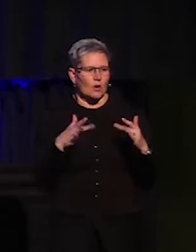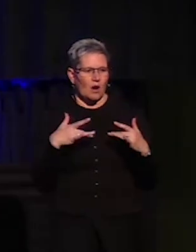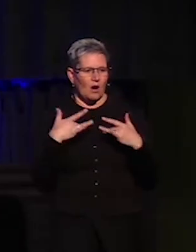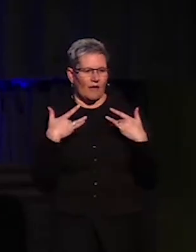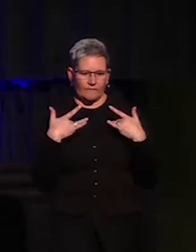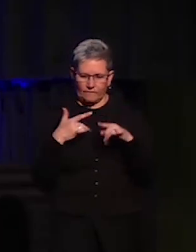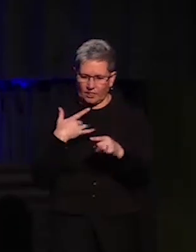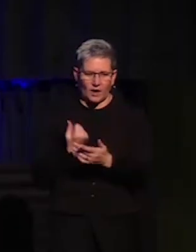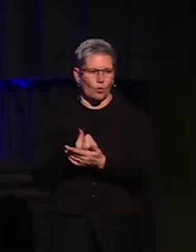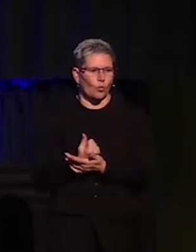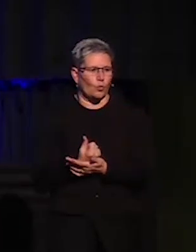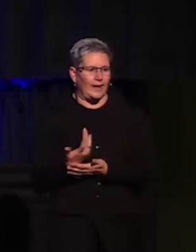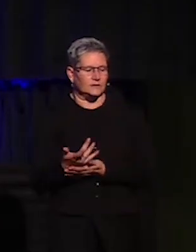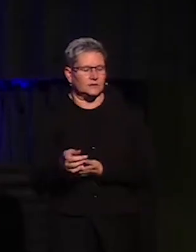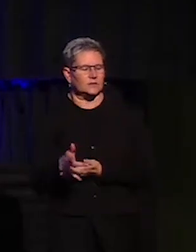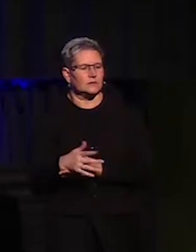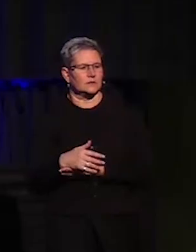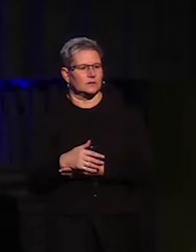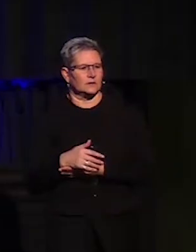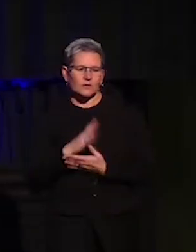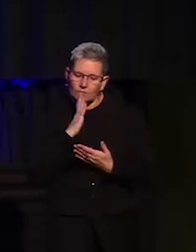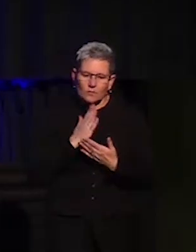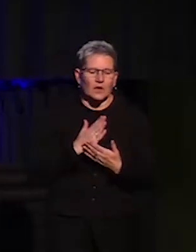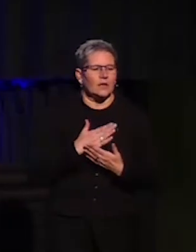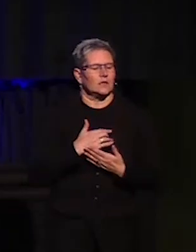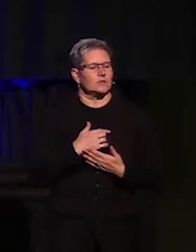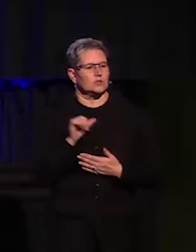further wasted. And I also implore